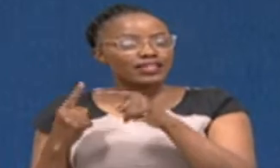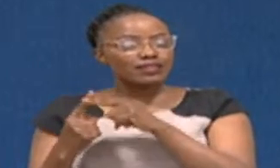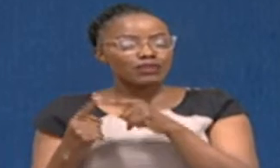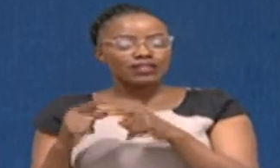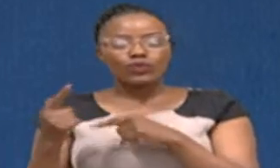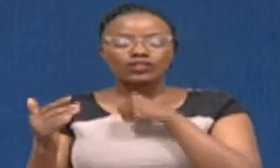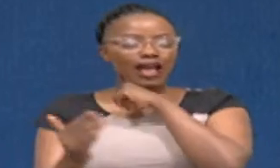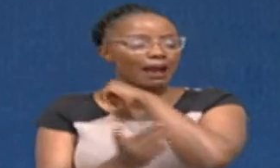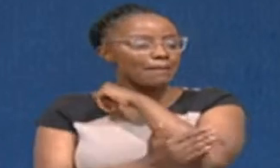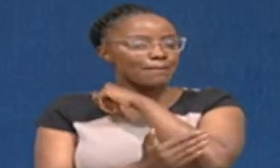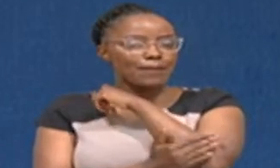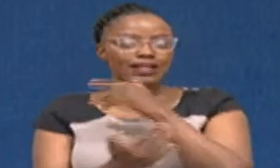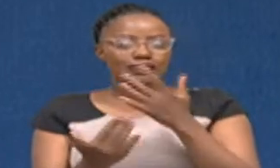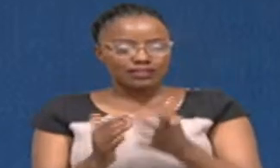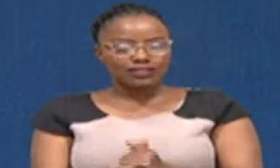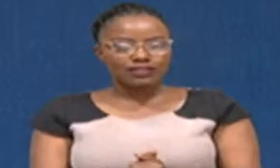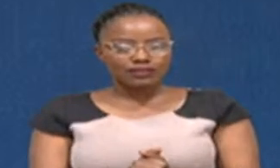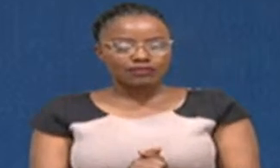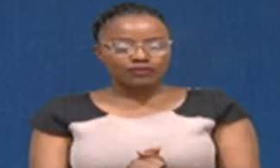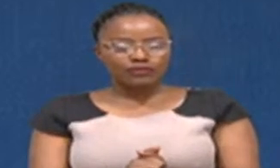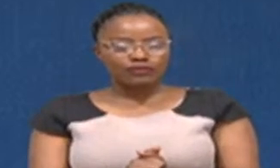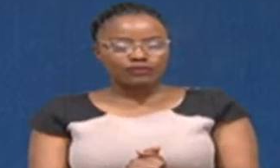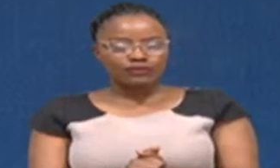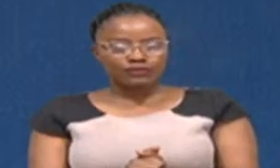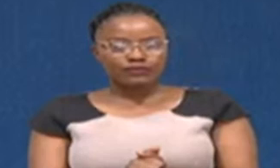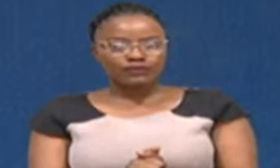was horrific.